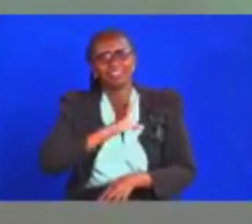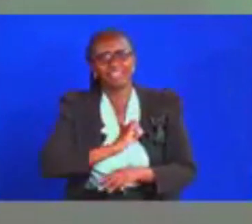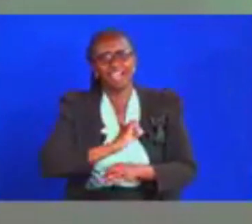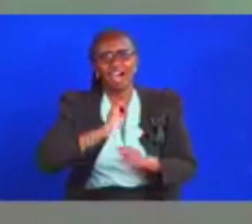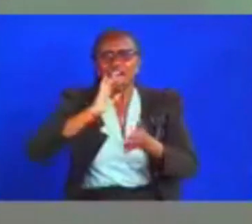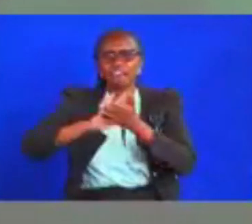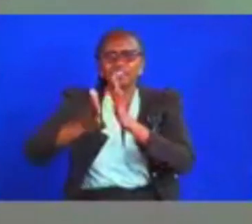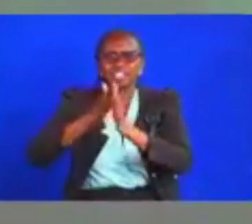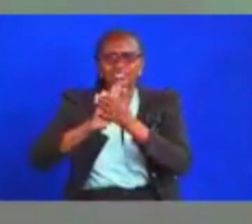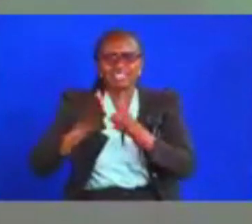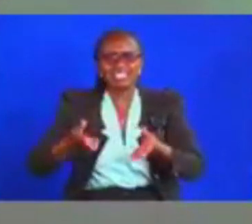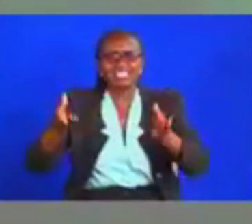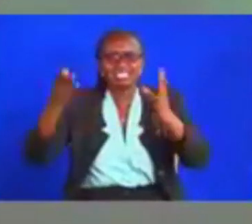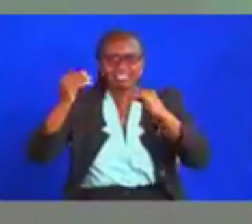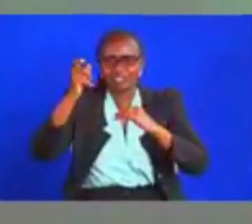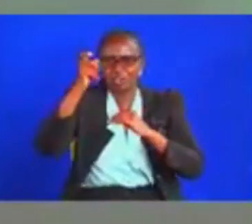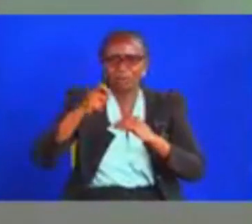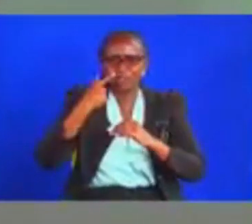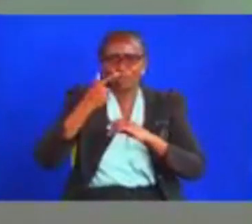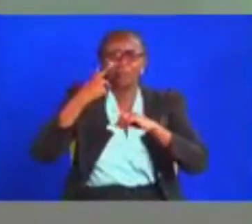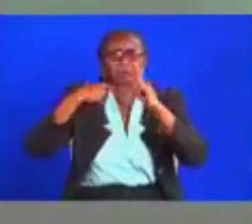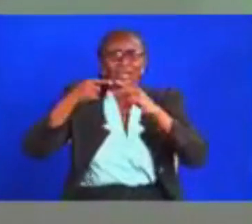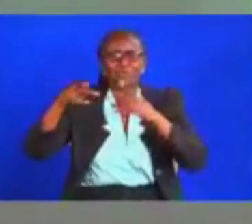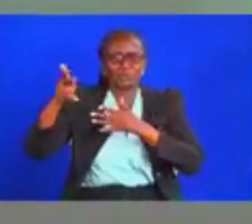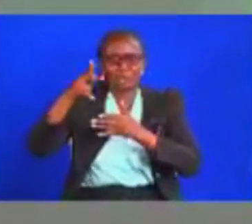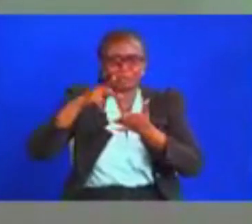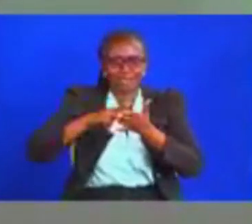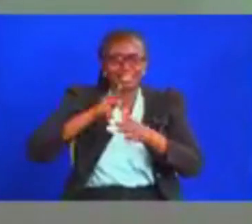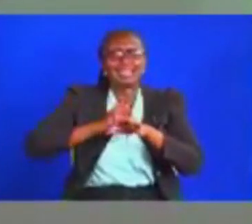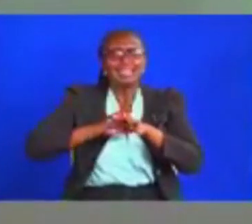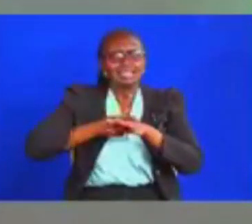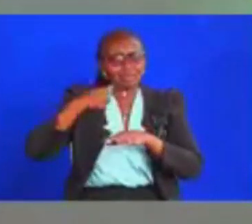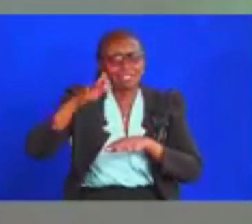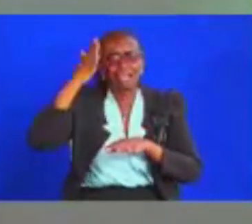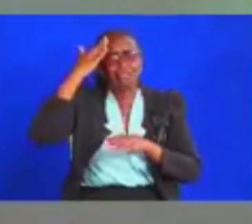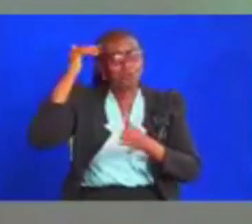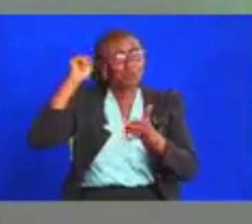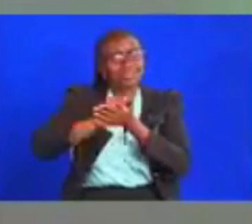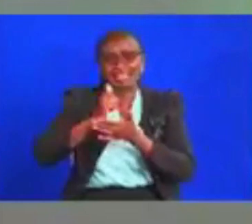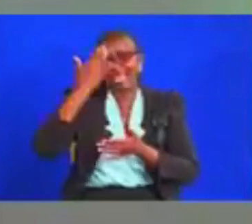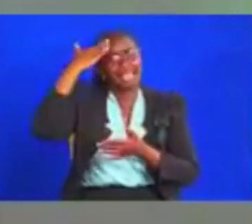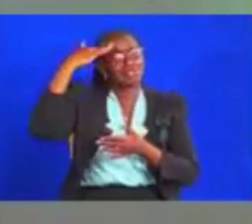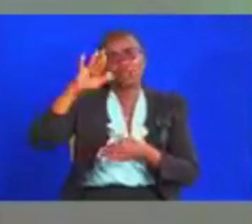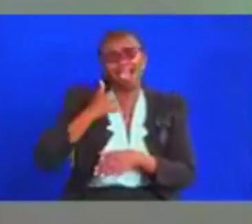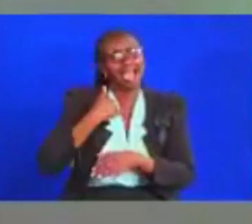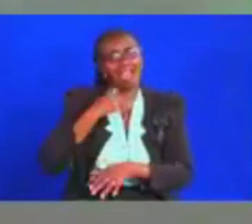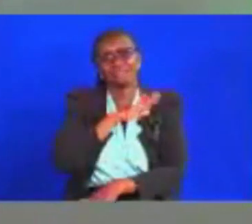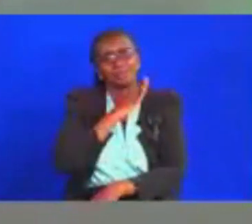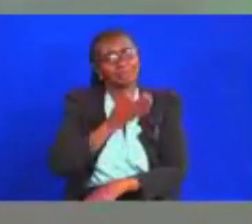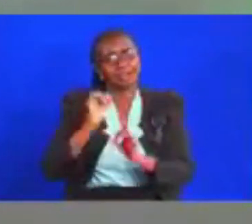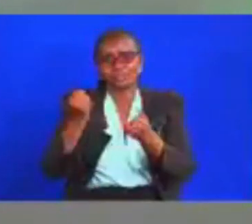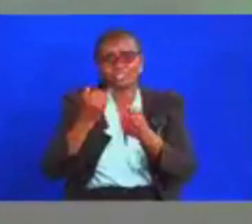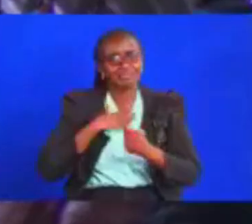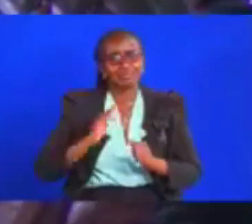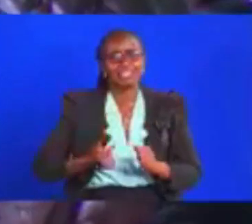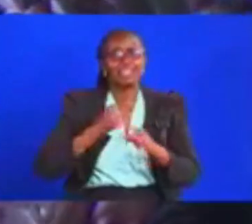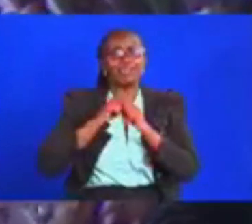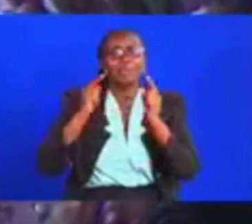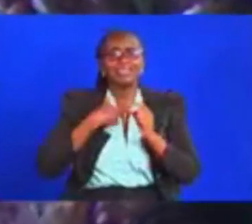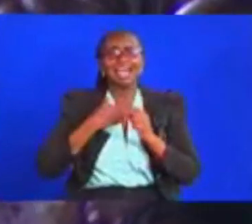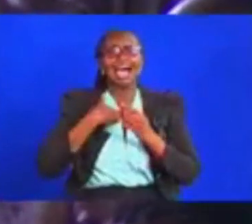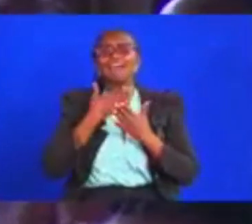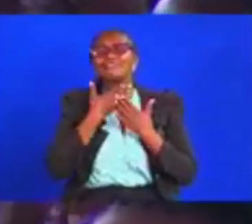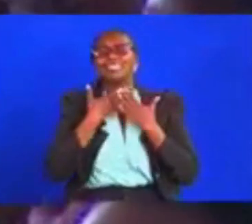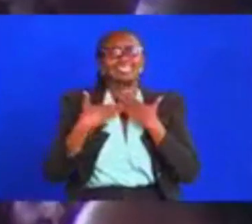is granting pardon to one who has come to a point of recognition that I do not have the power to save myself, but I have the willingness